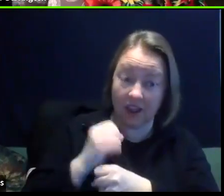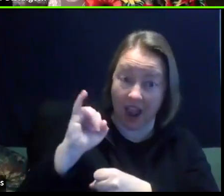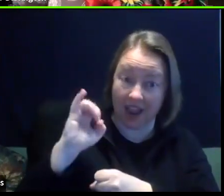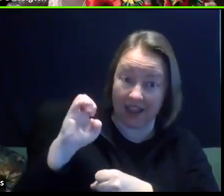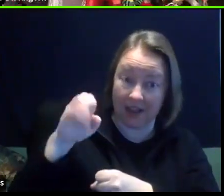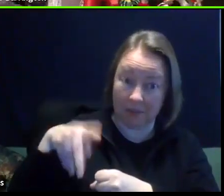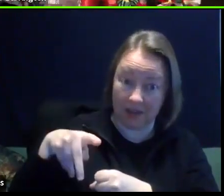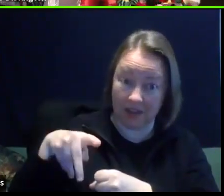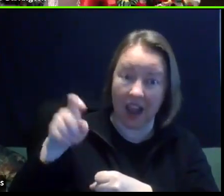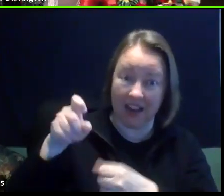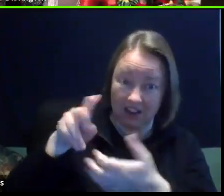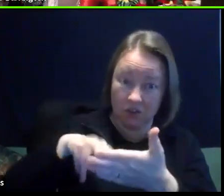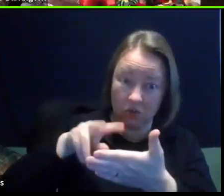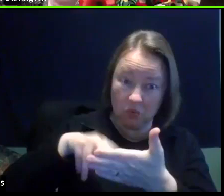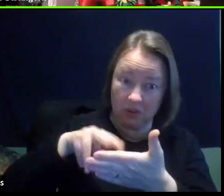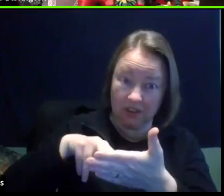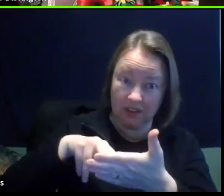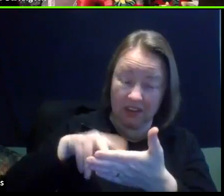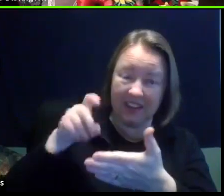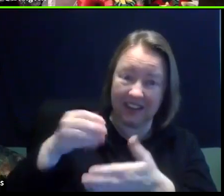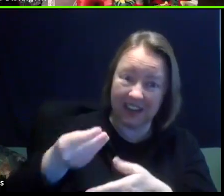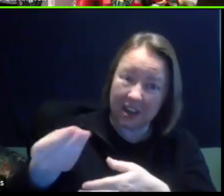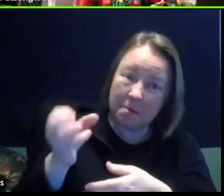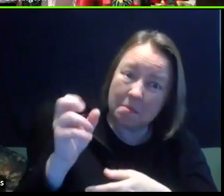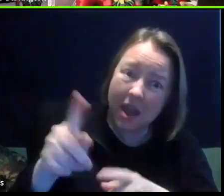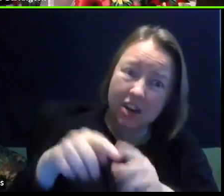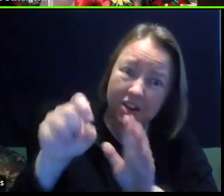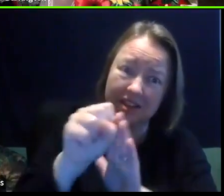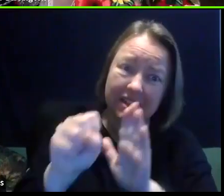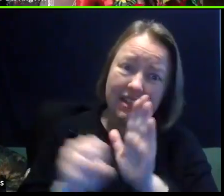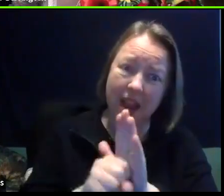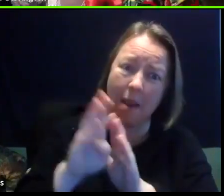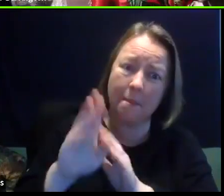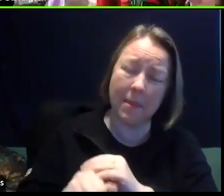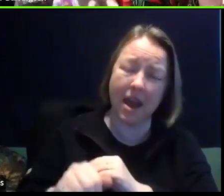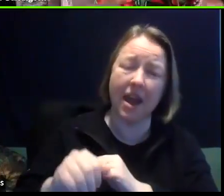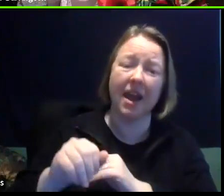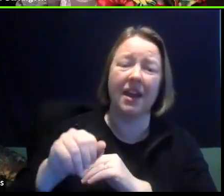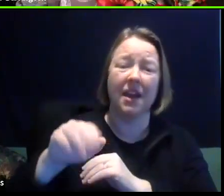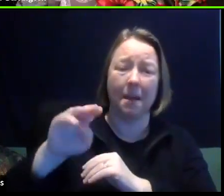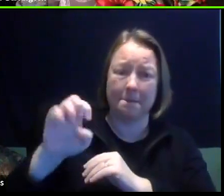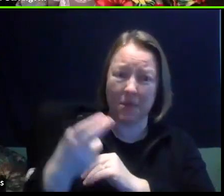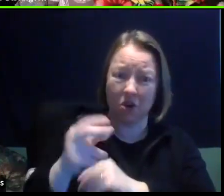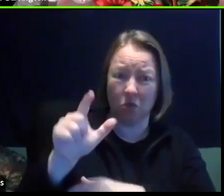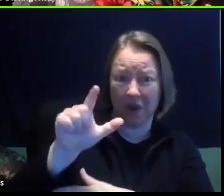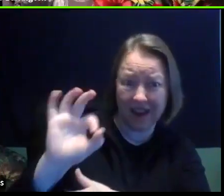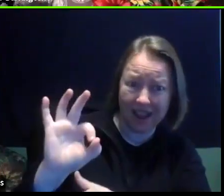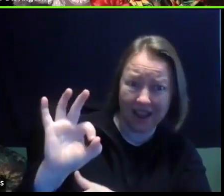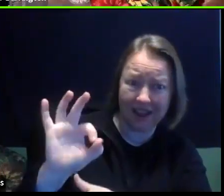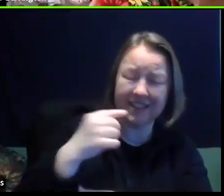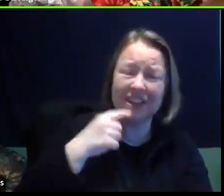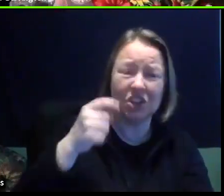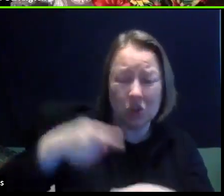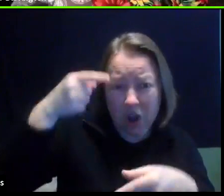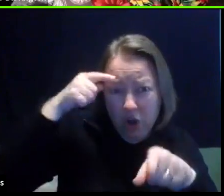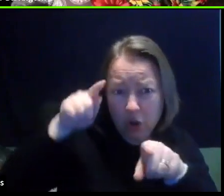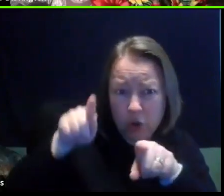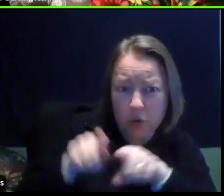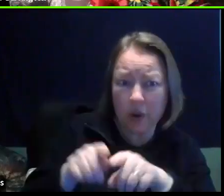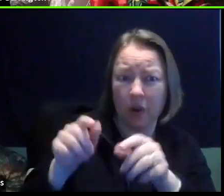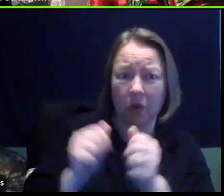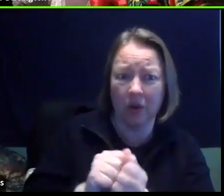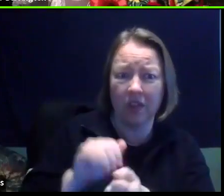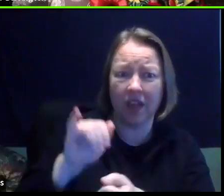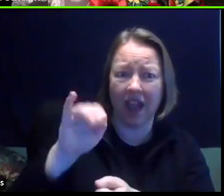have to review that it needs to be turned back into the state by the 29th to say, okay, do you agree with these